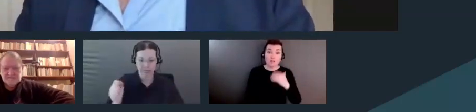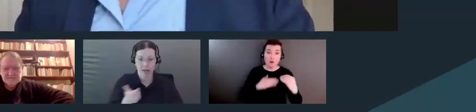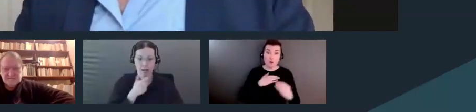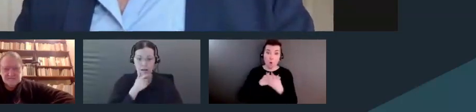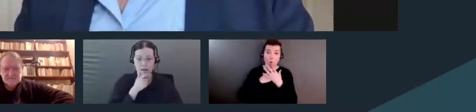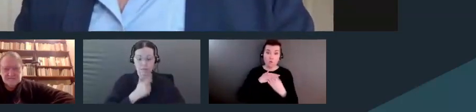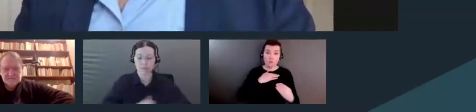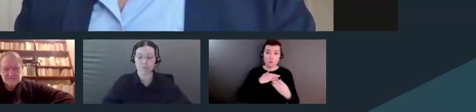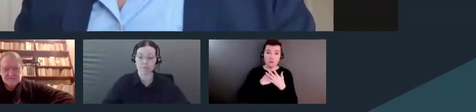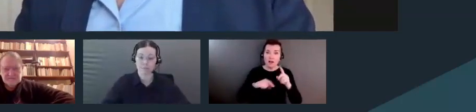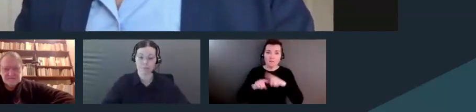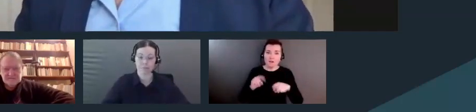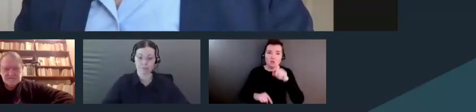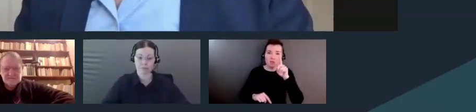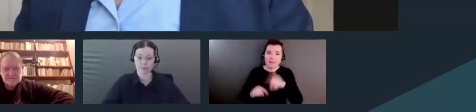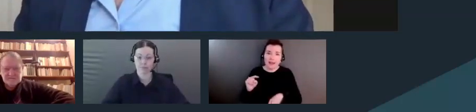Inuktitut.